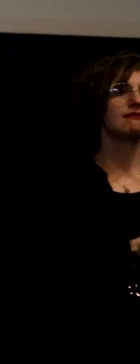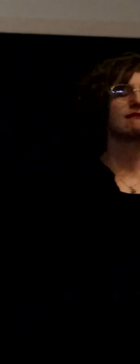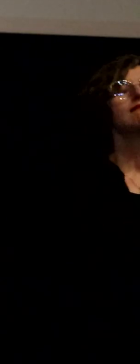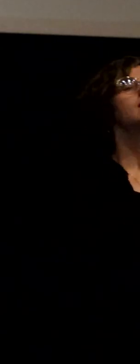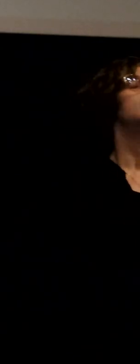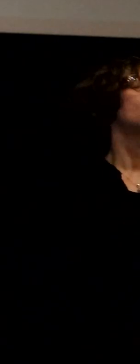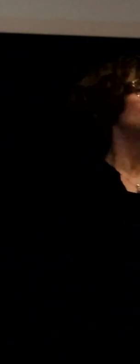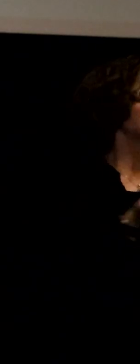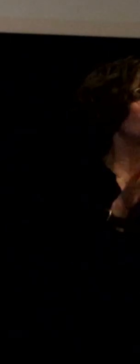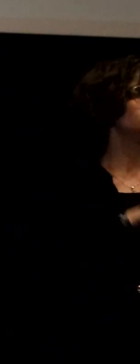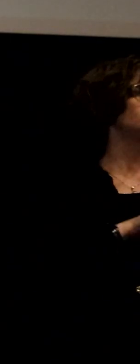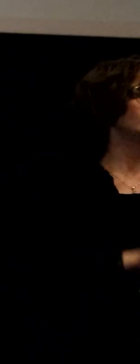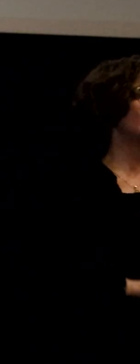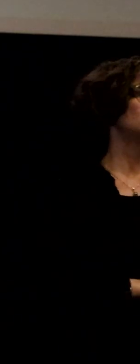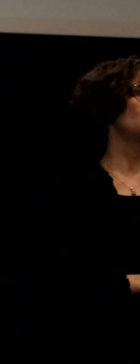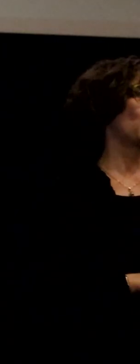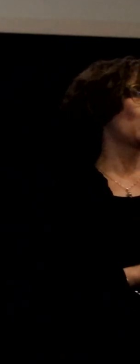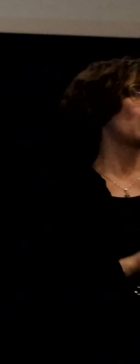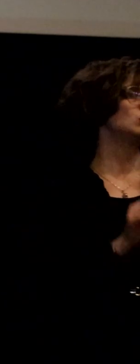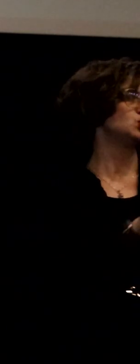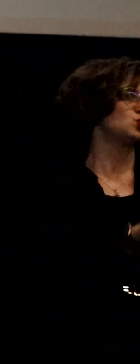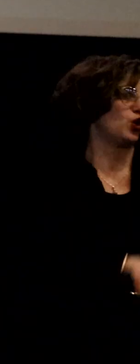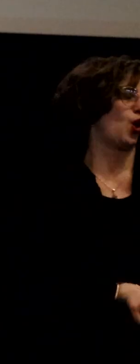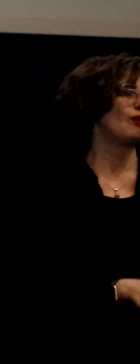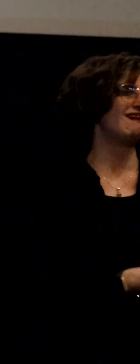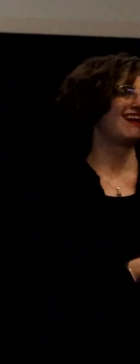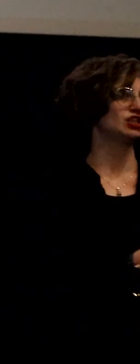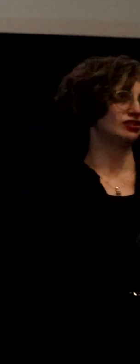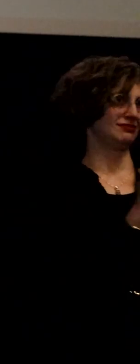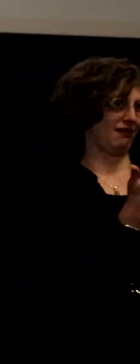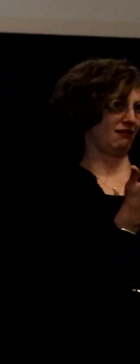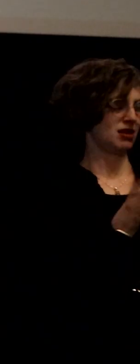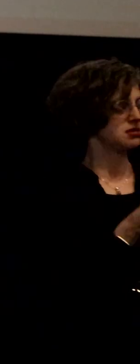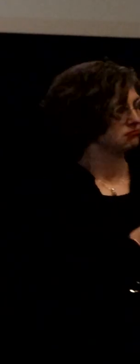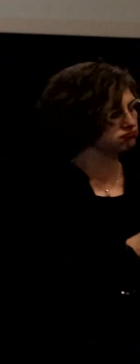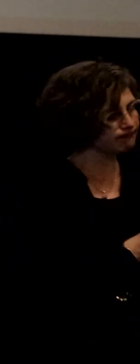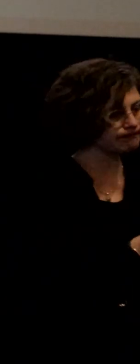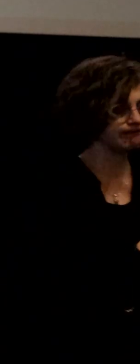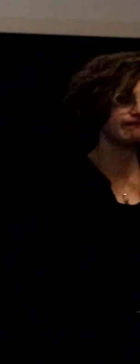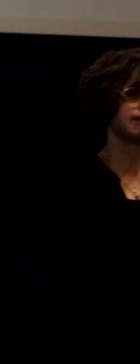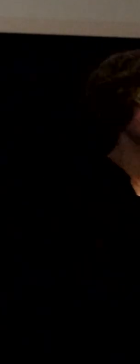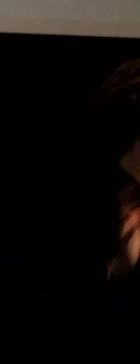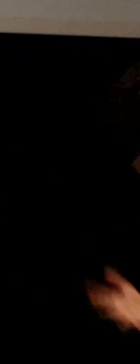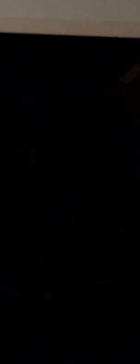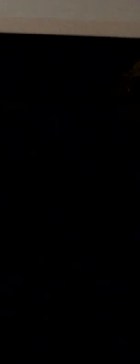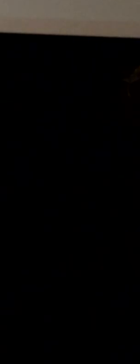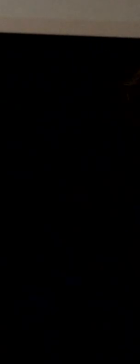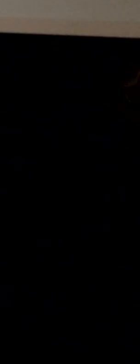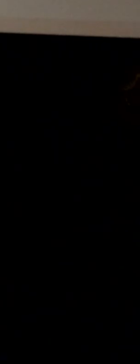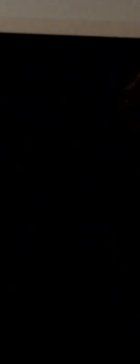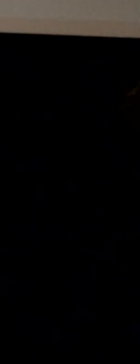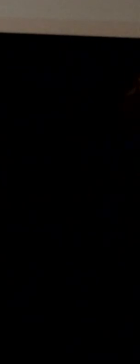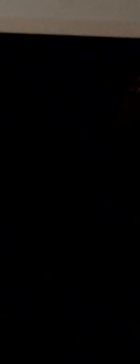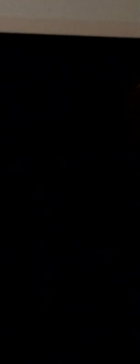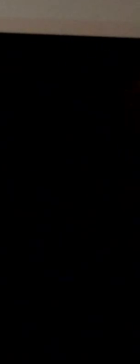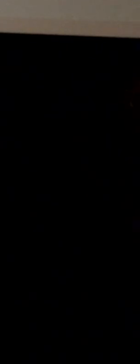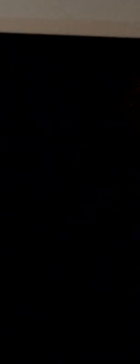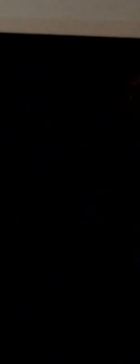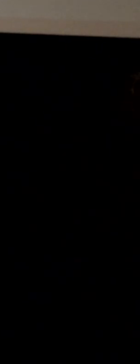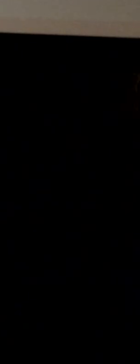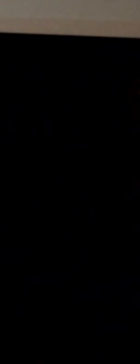design studio, H-Design. His passion for promoting design education led him to establish AdvancedDesign, a